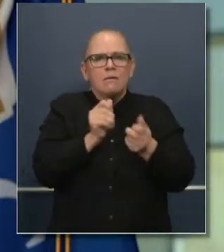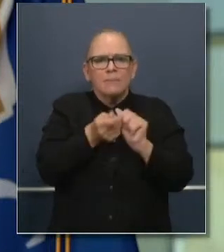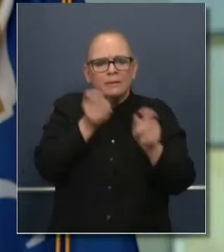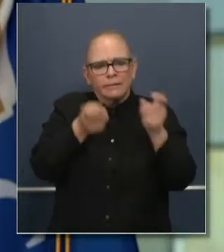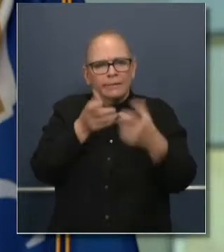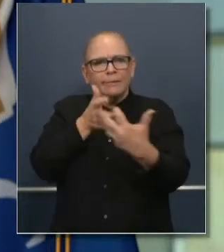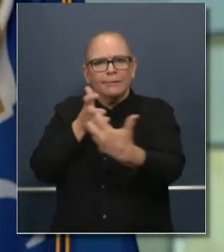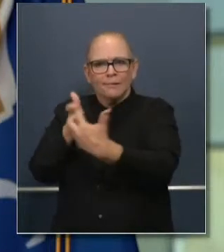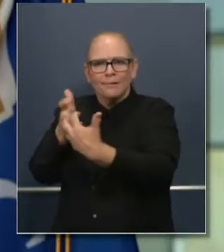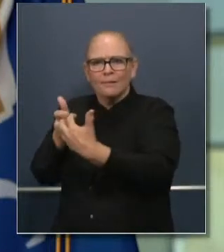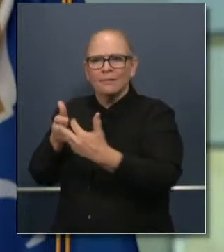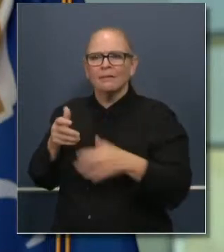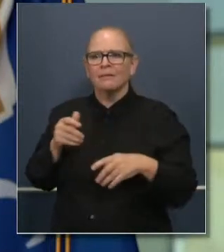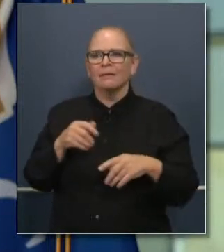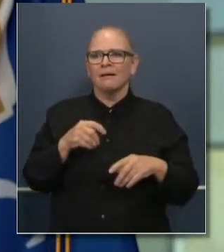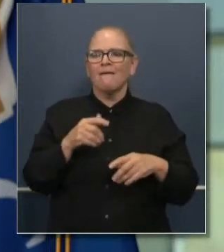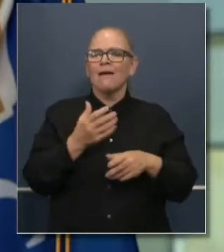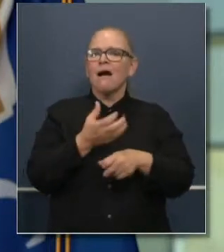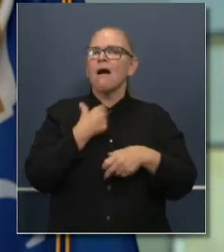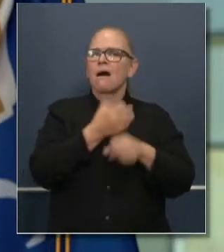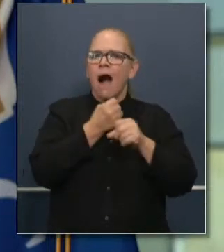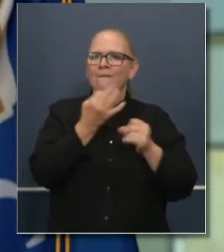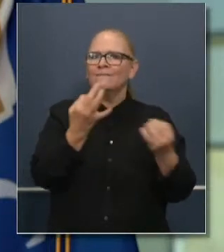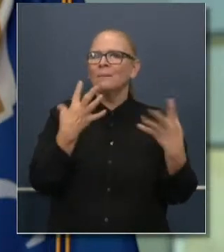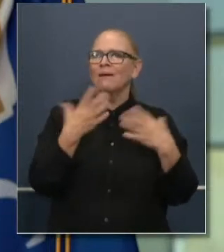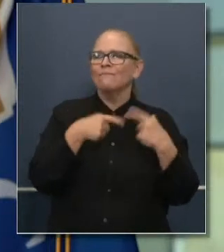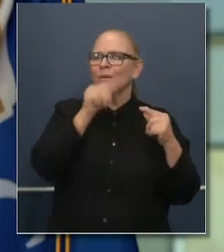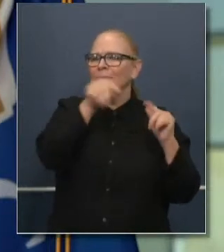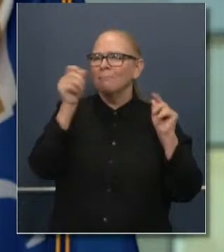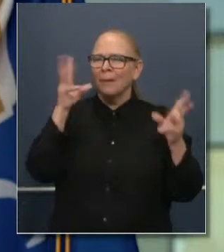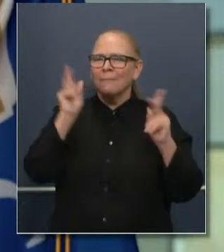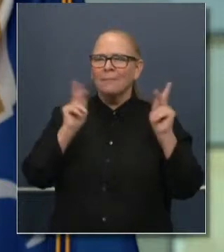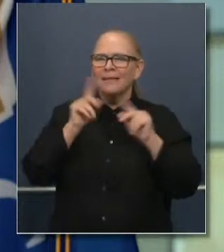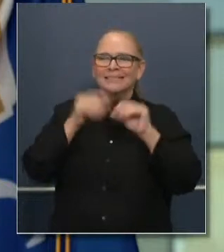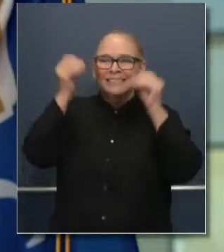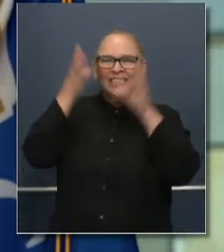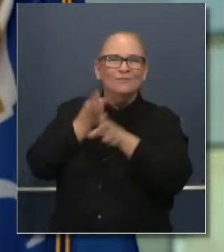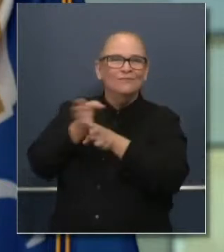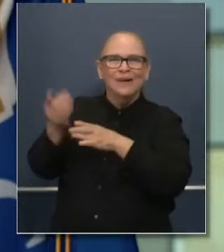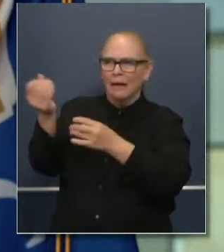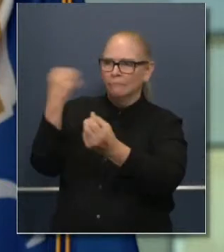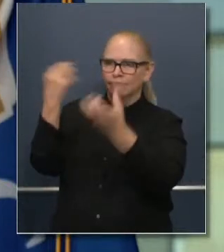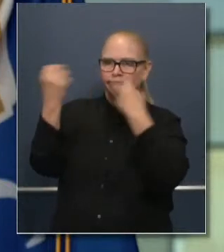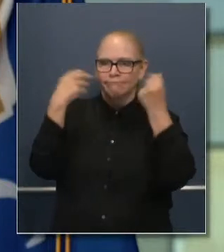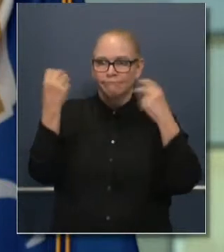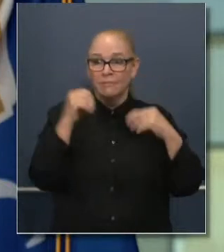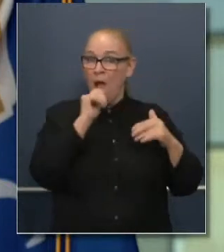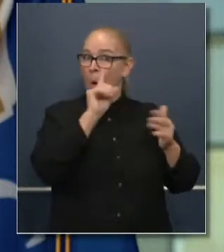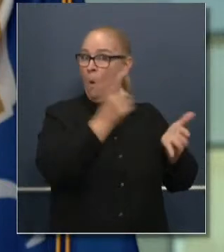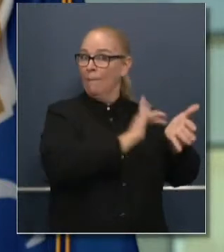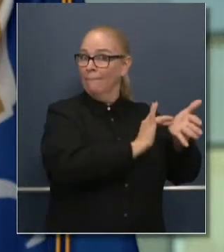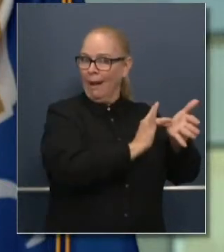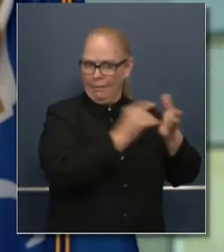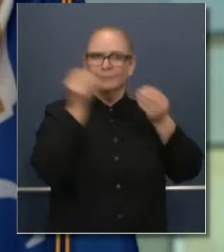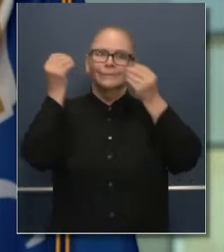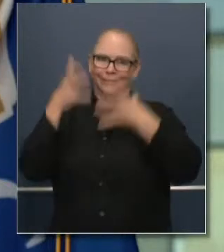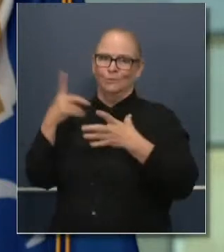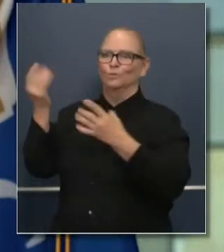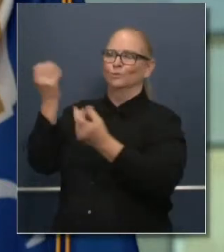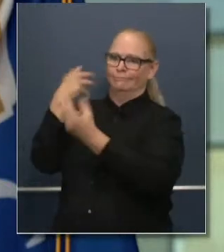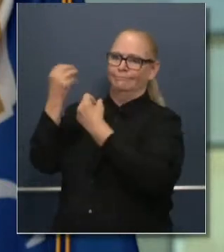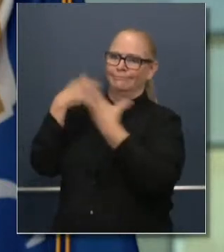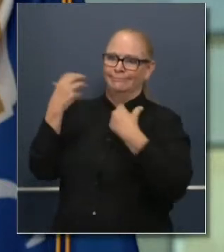input from many in the educational field, not just our health field as well. So this afternoon.